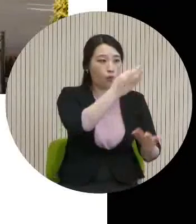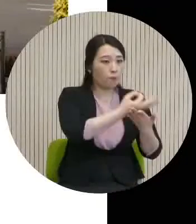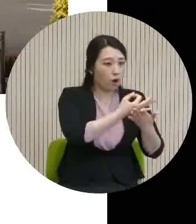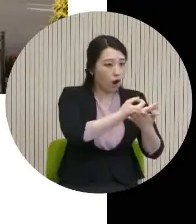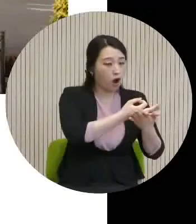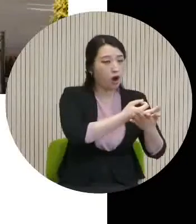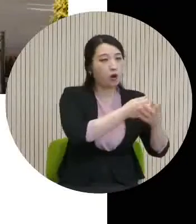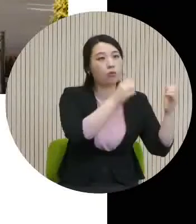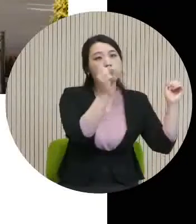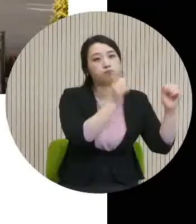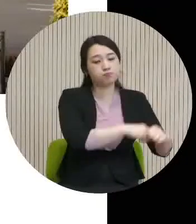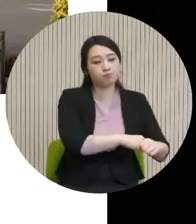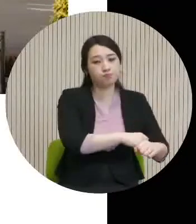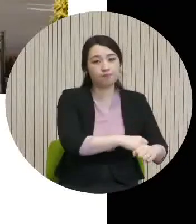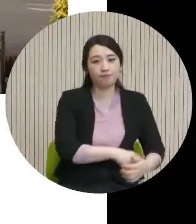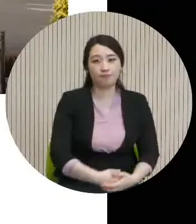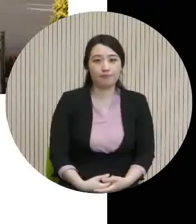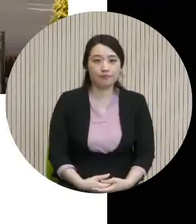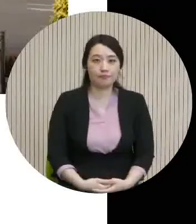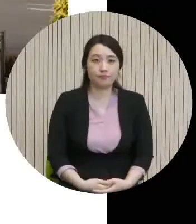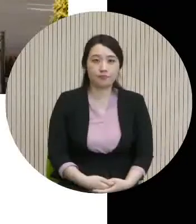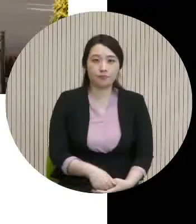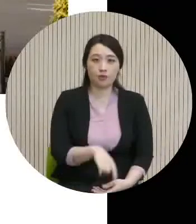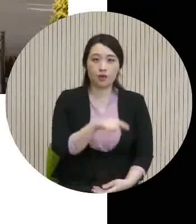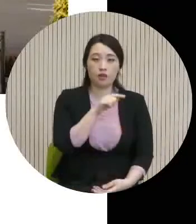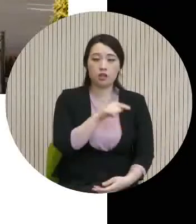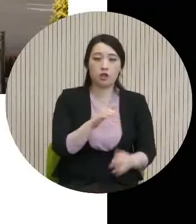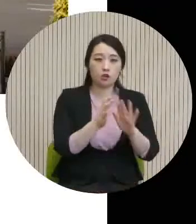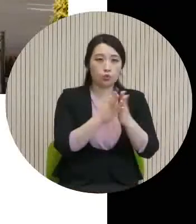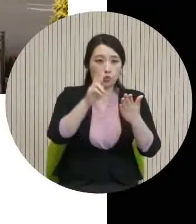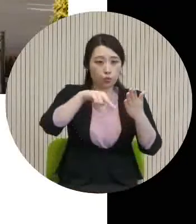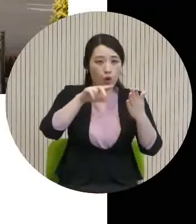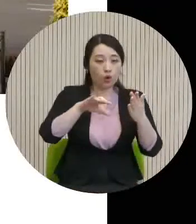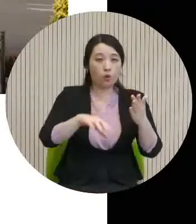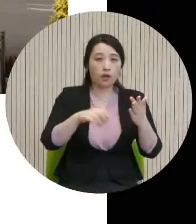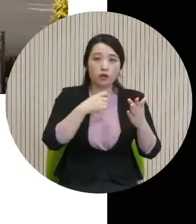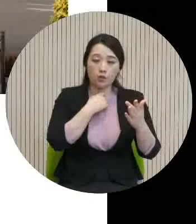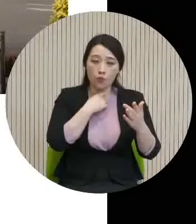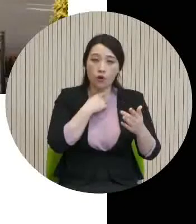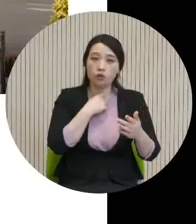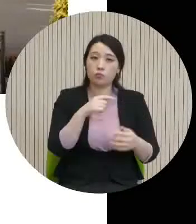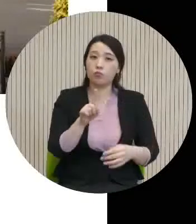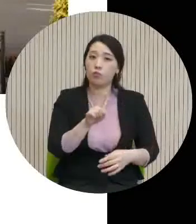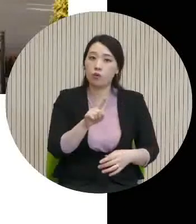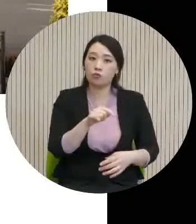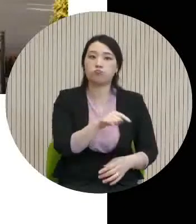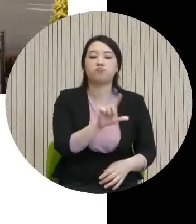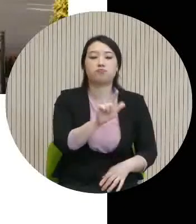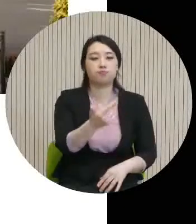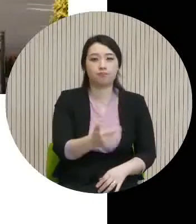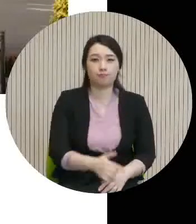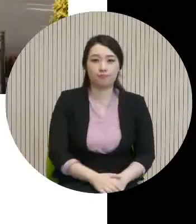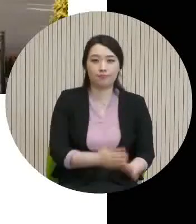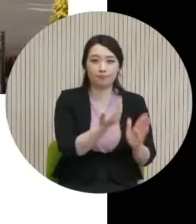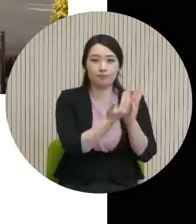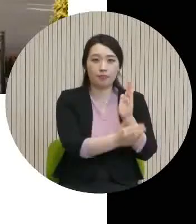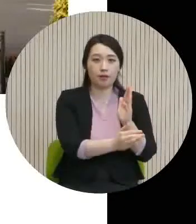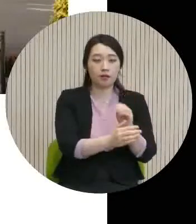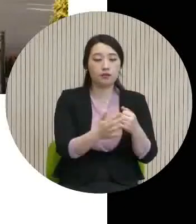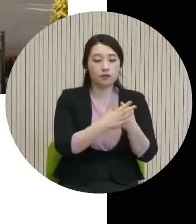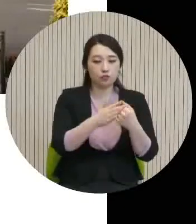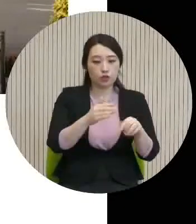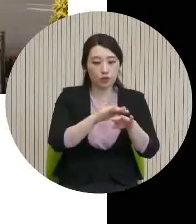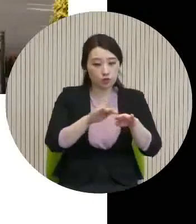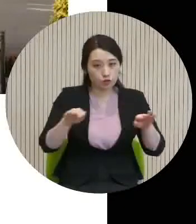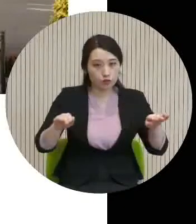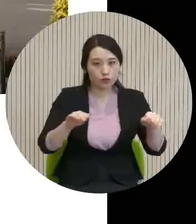do, right? So, but there's a balance to be found, and I leave you to think about that, and maybe we can talk about that when we